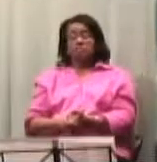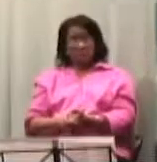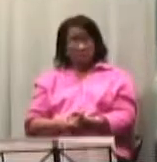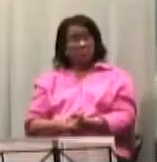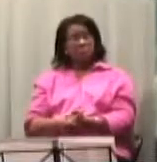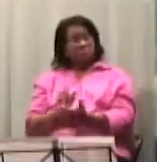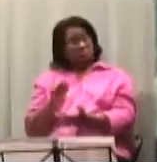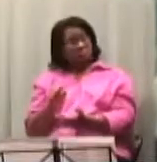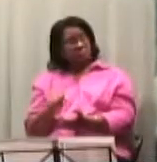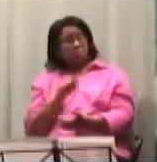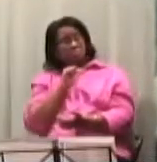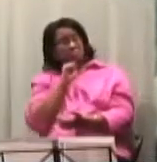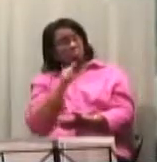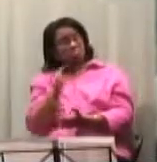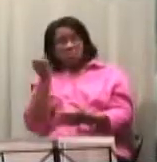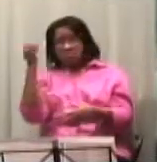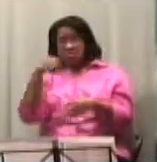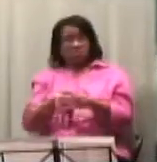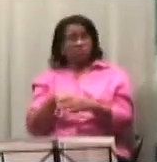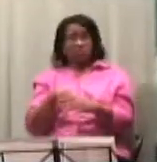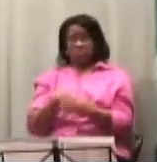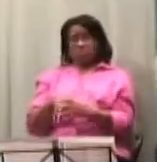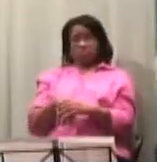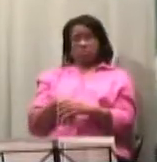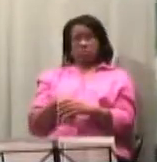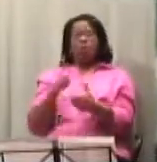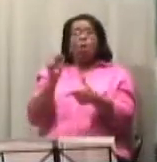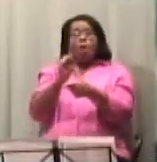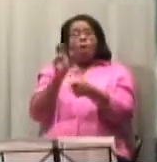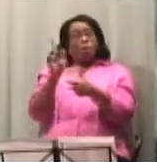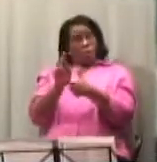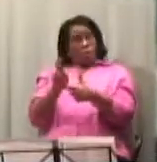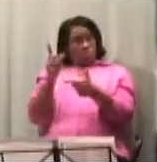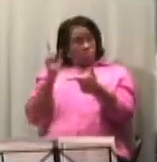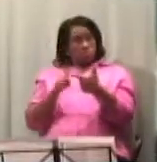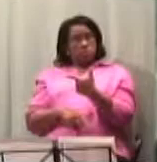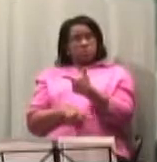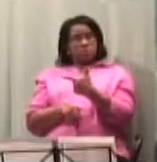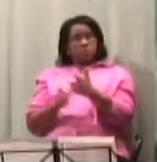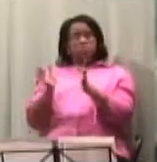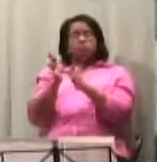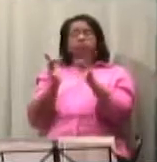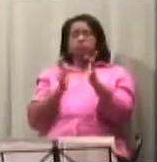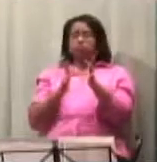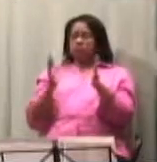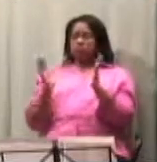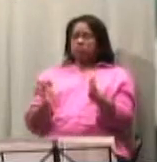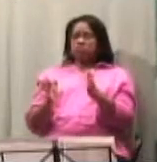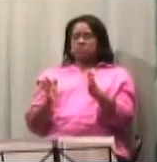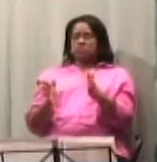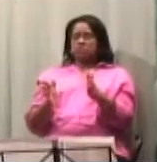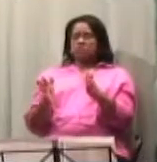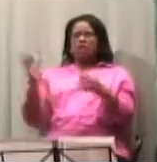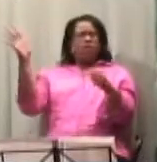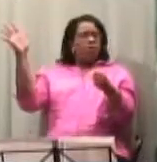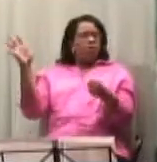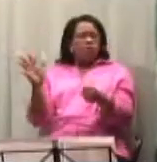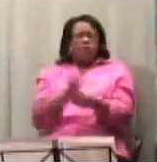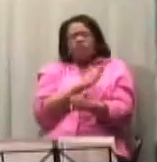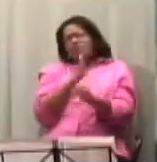not involved? Are we like those Christians that they are full of